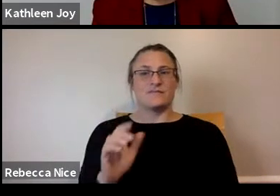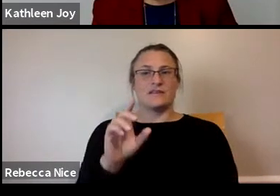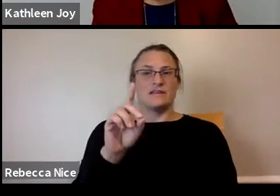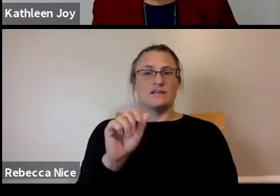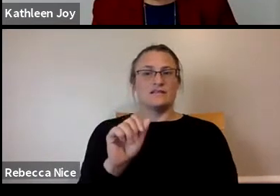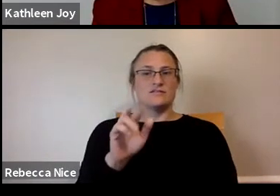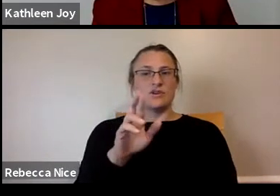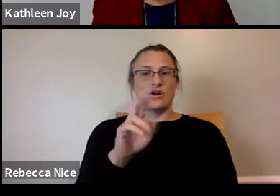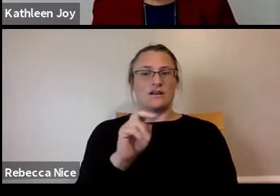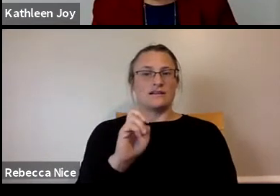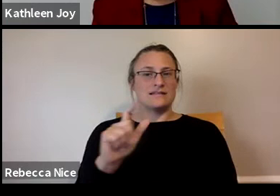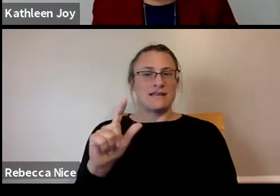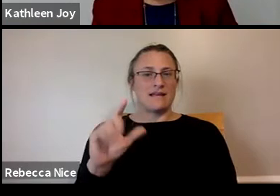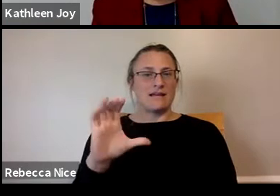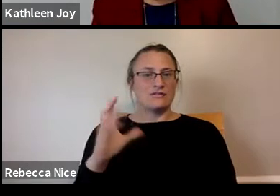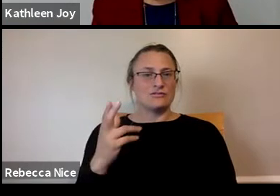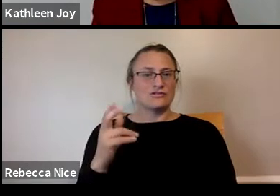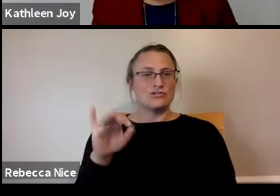you, Darnell?